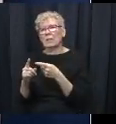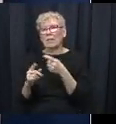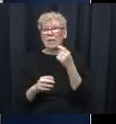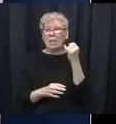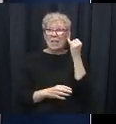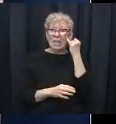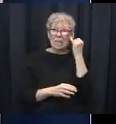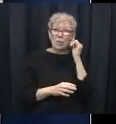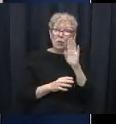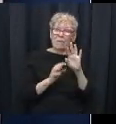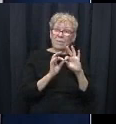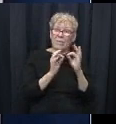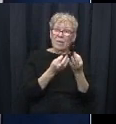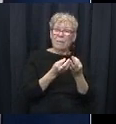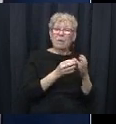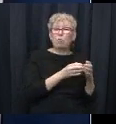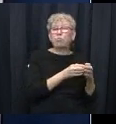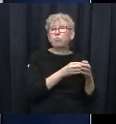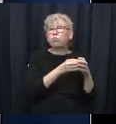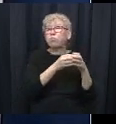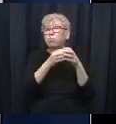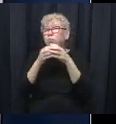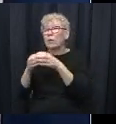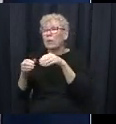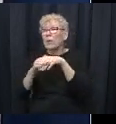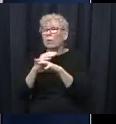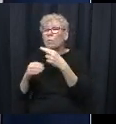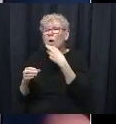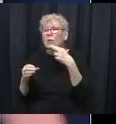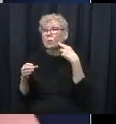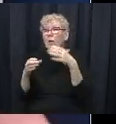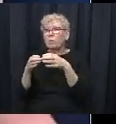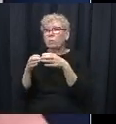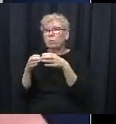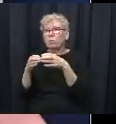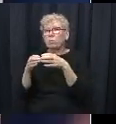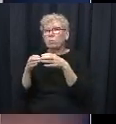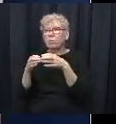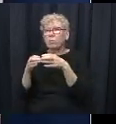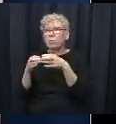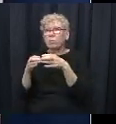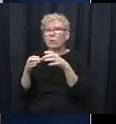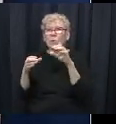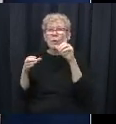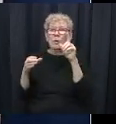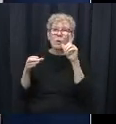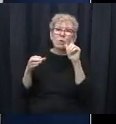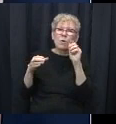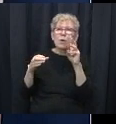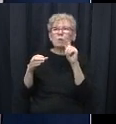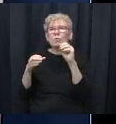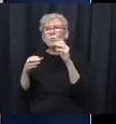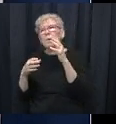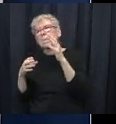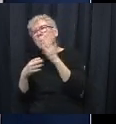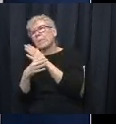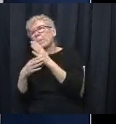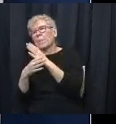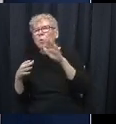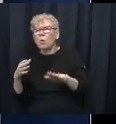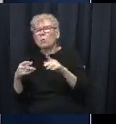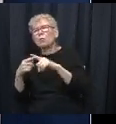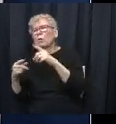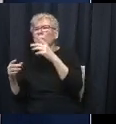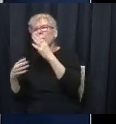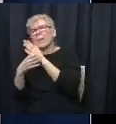that is a low to low medium risk activity. Now, if you have 8 people from 8 different households all gathering together and having